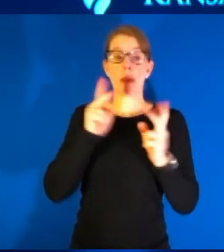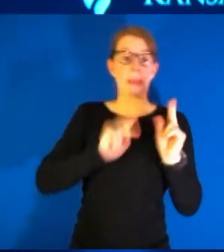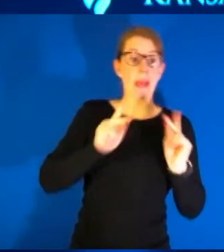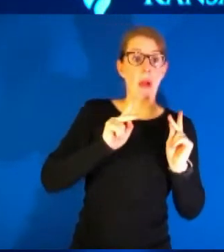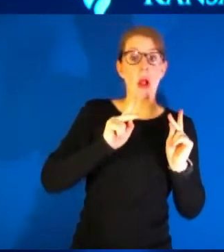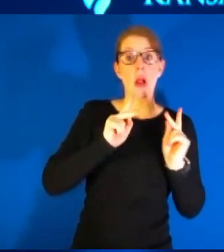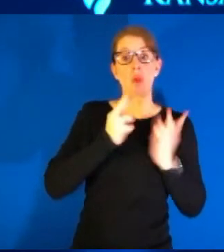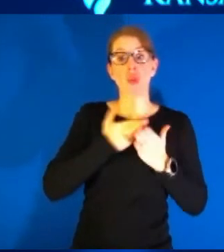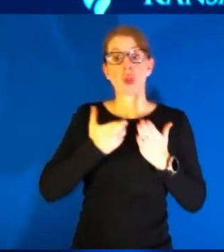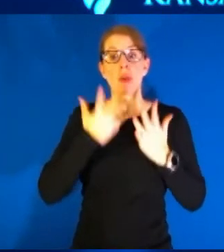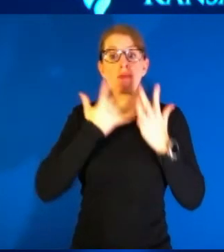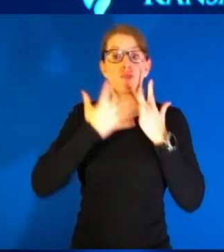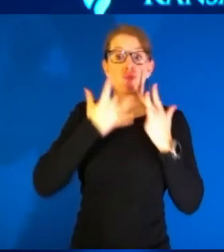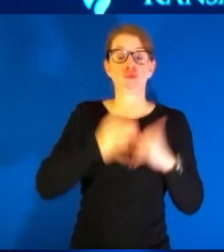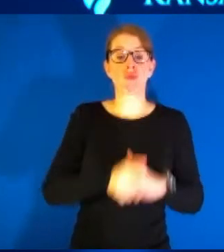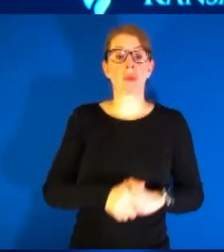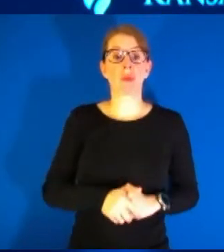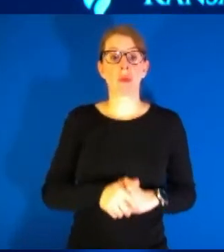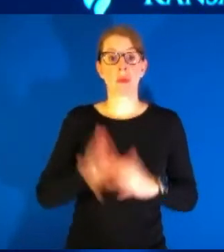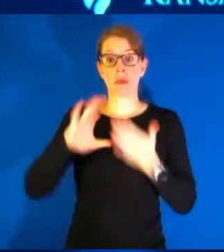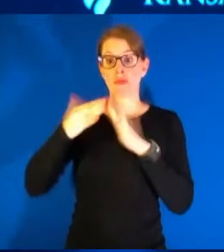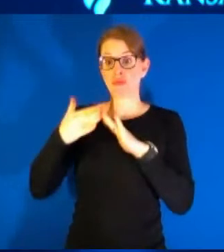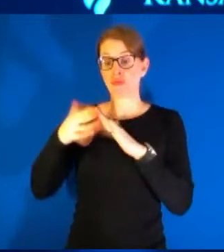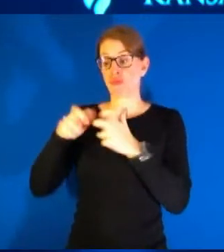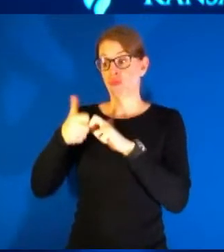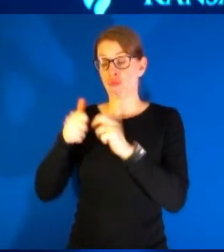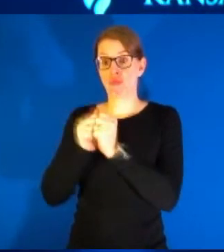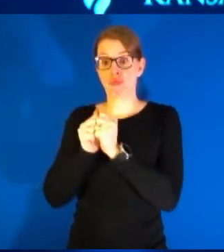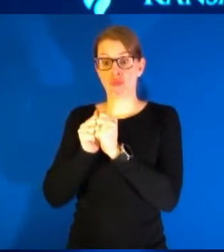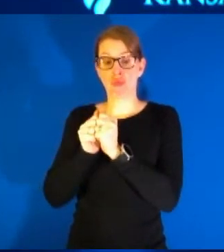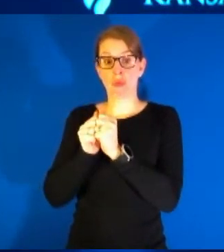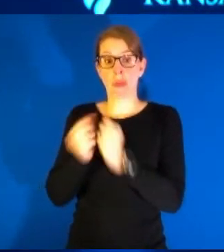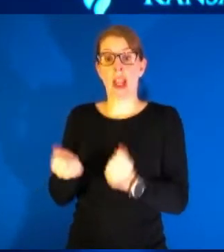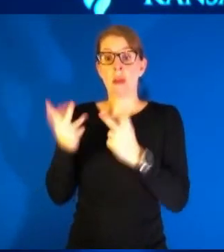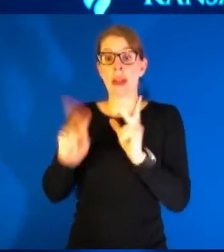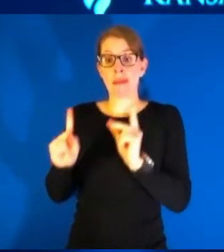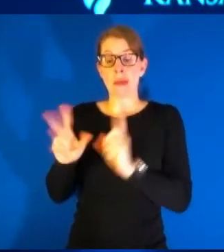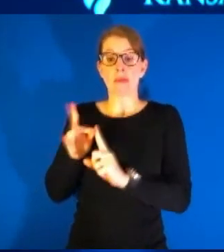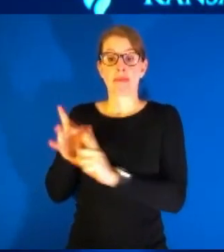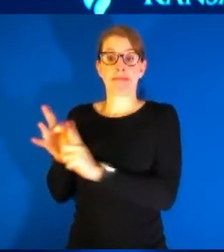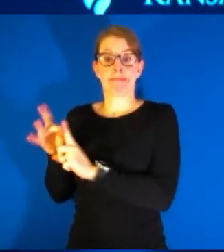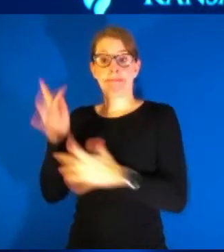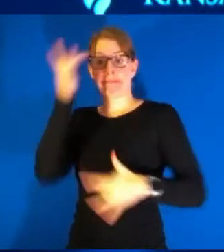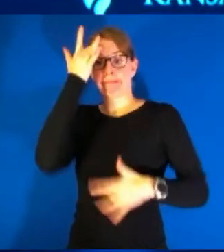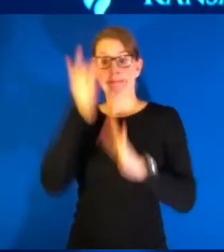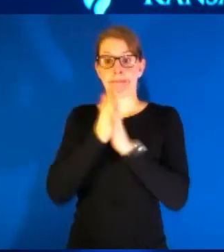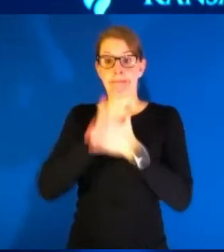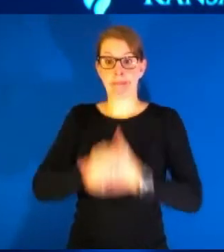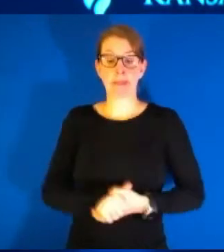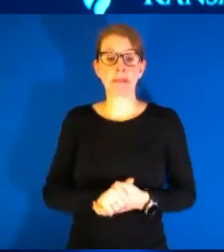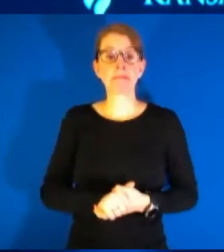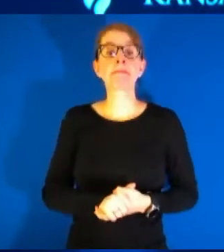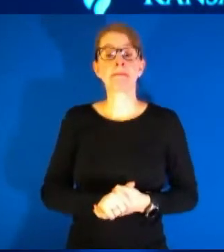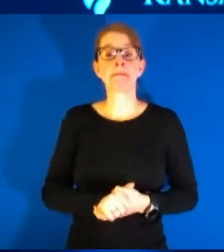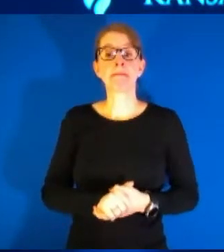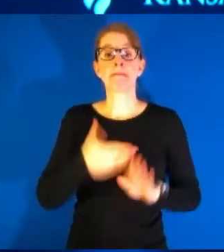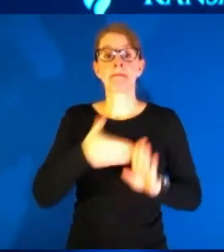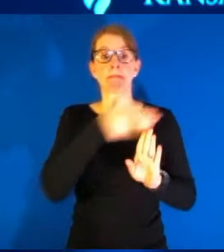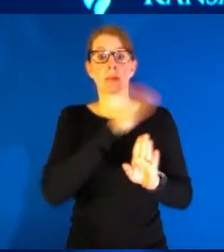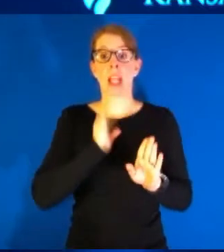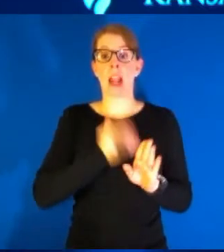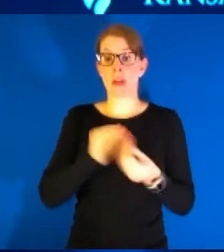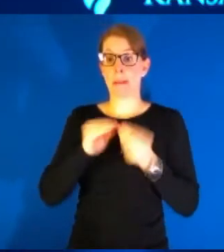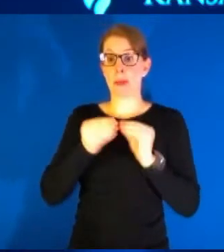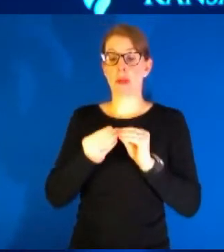about our community problem with the number of people that are getting sick. So like I said earlier, and everybody else has said, our numbers are up around